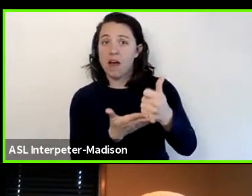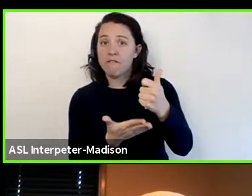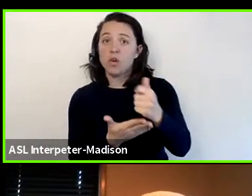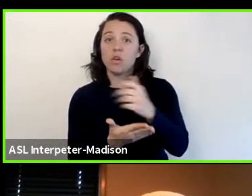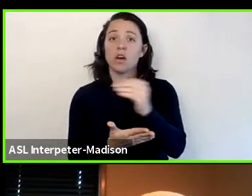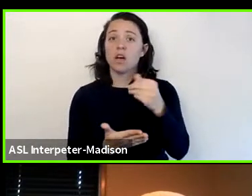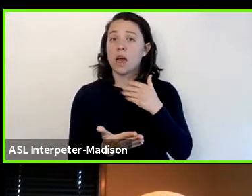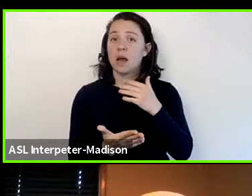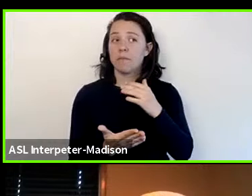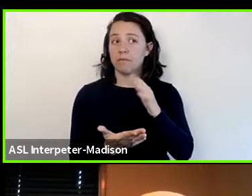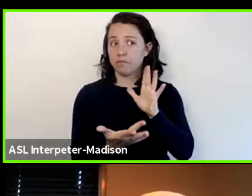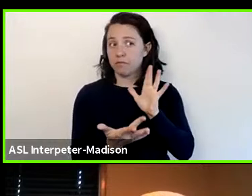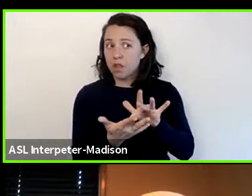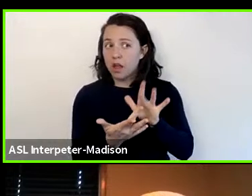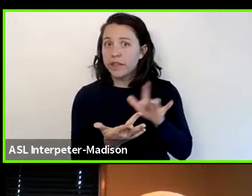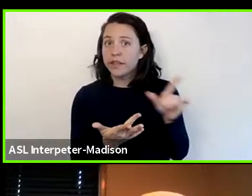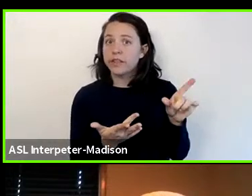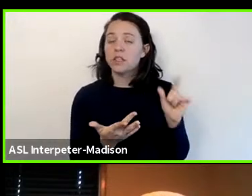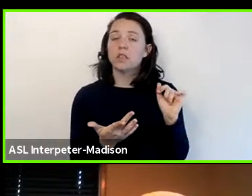uh,